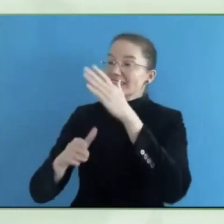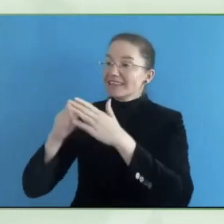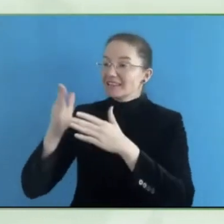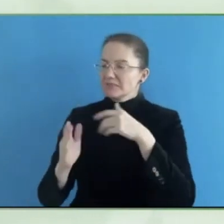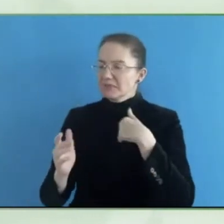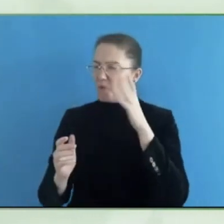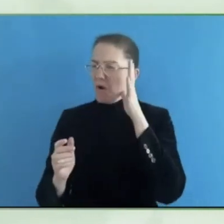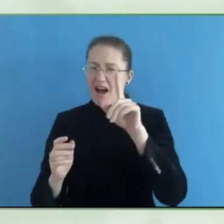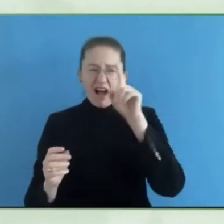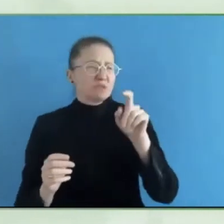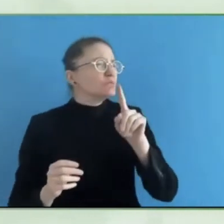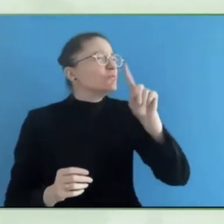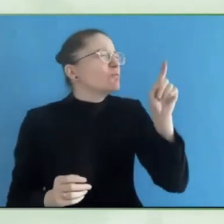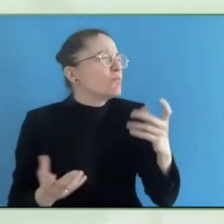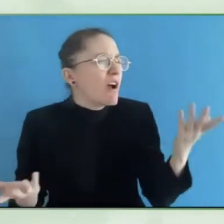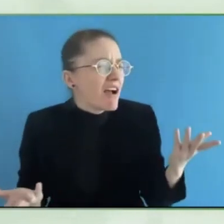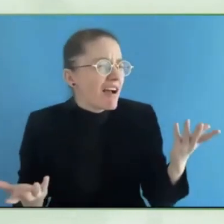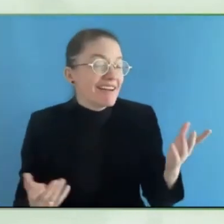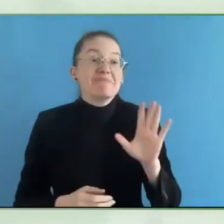problems finding a job,